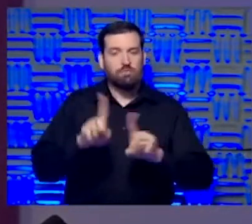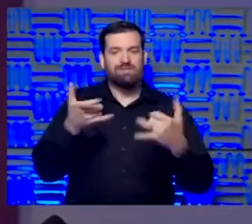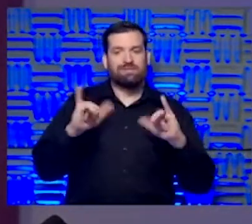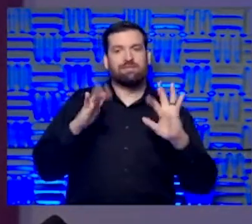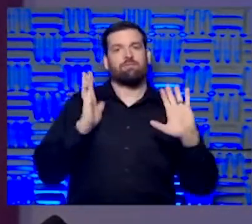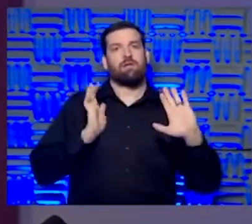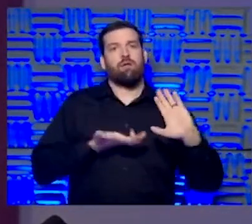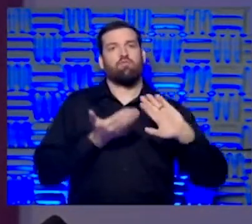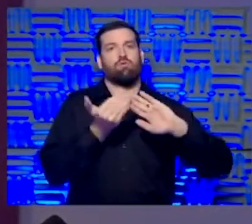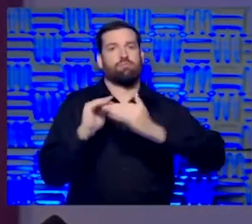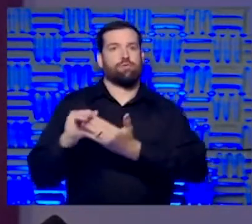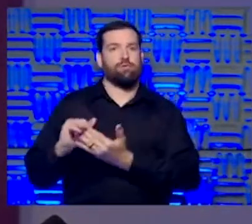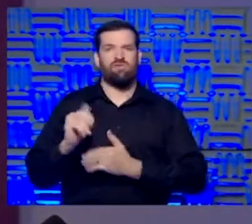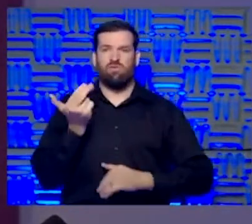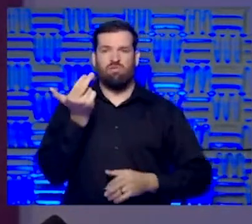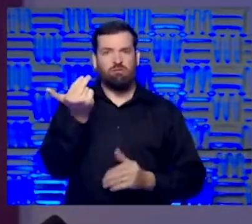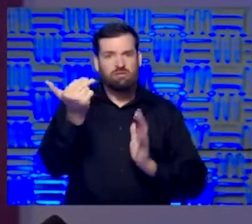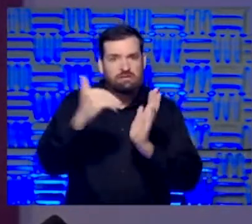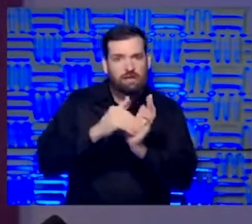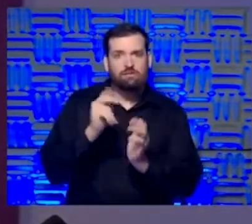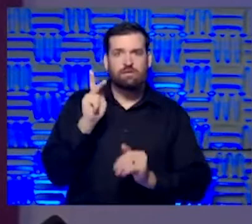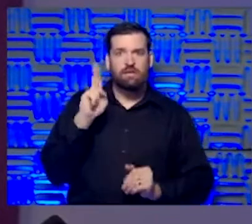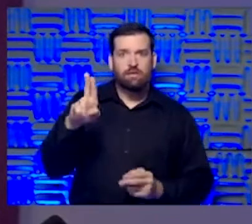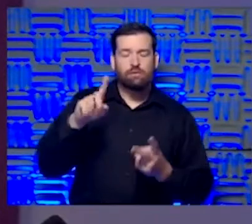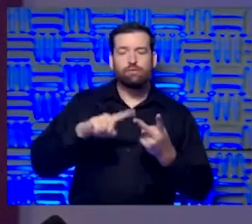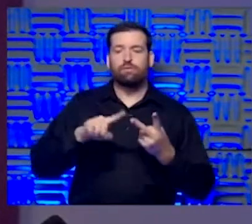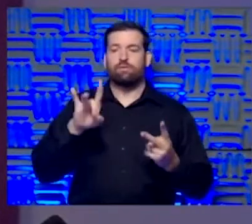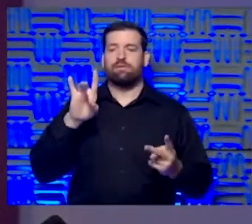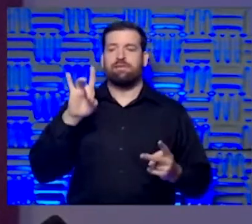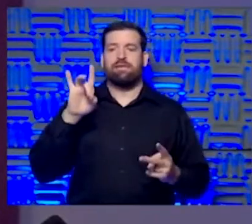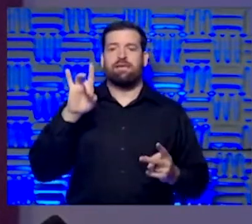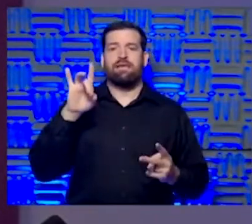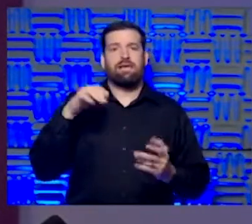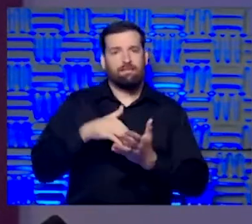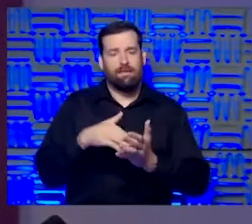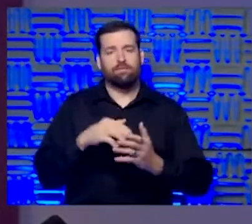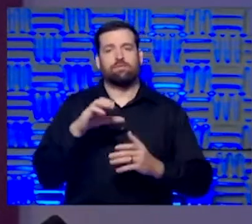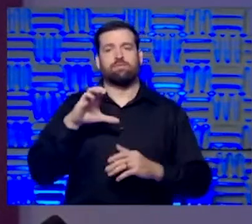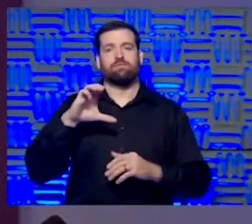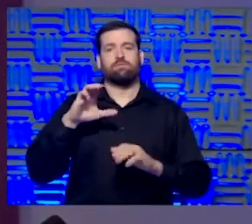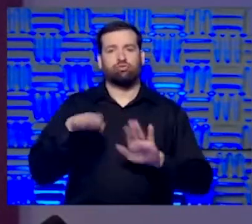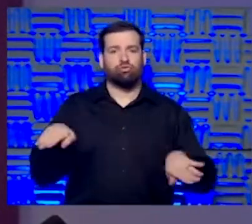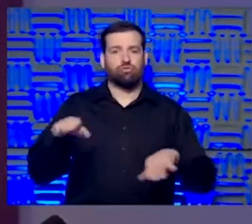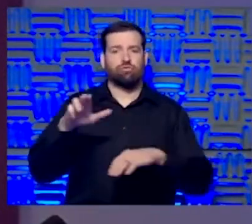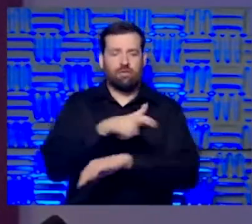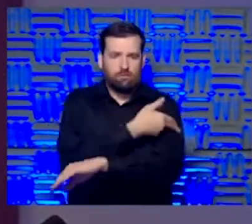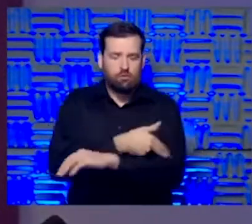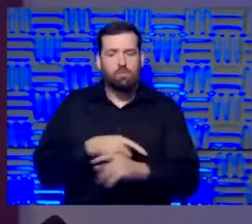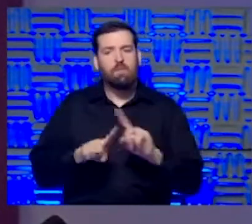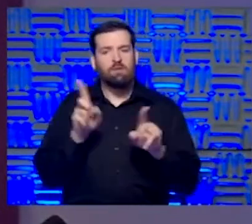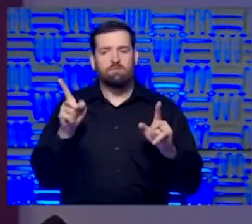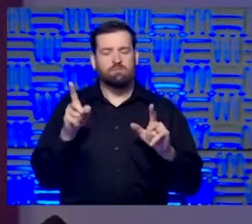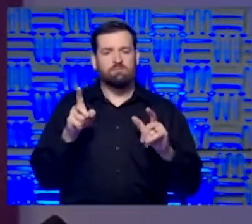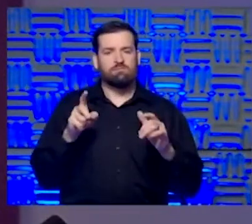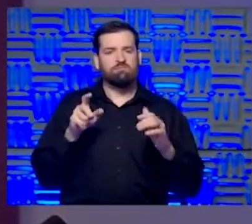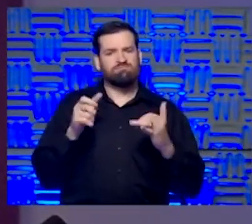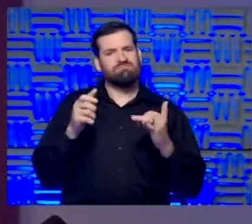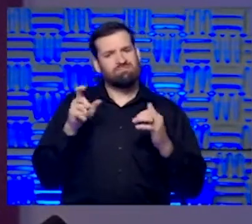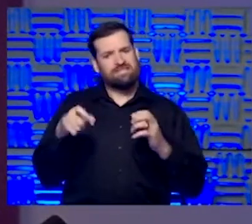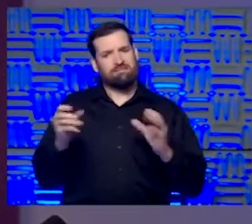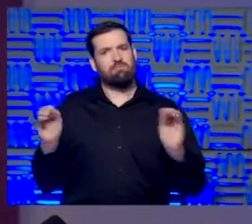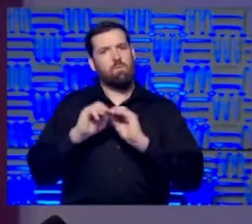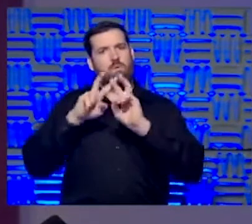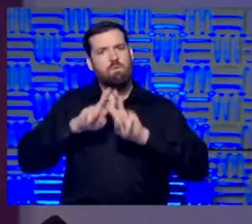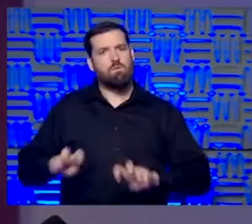community with the 13,000 at KU and 8,000 at Children's. But I think it affects everybody on further reflection, is